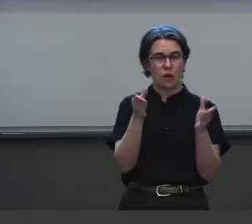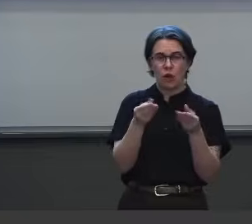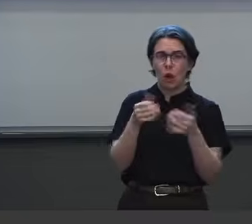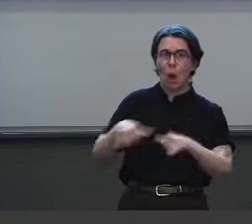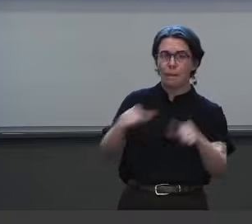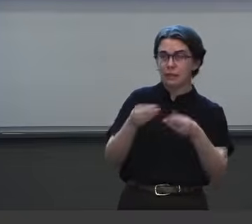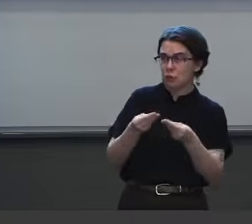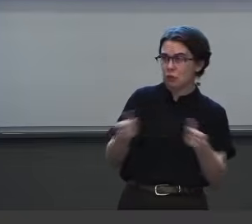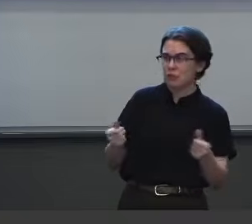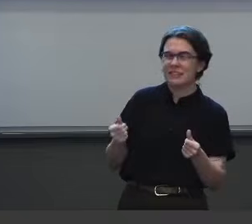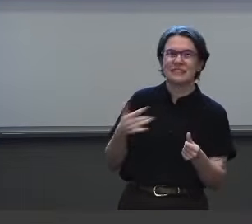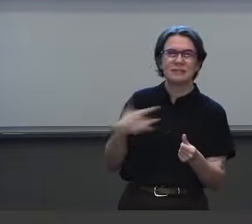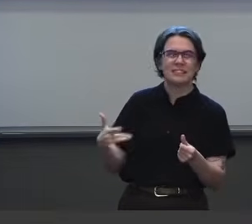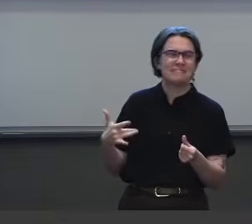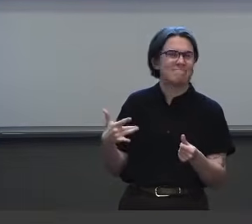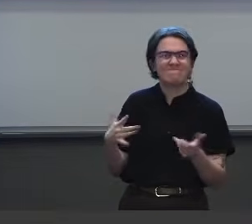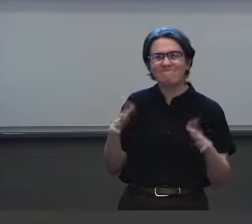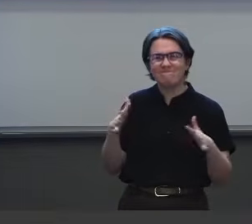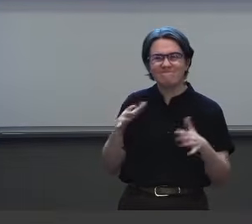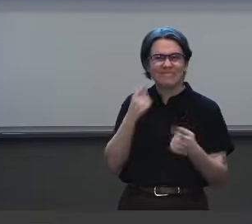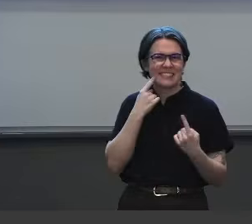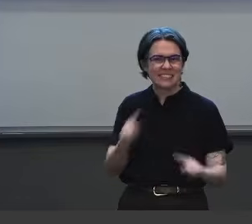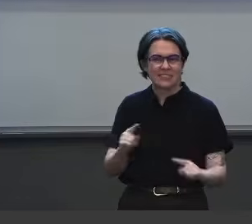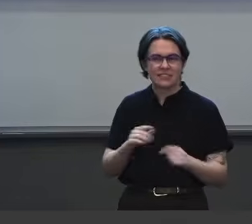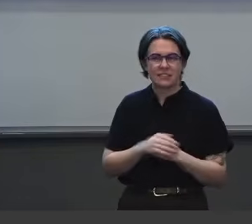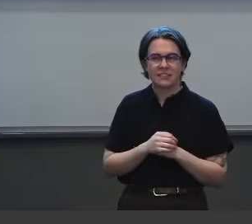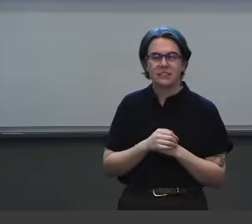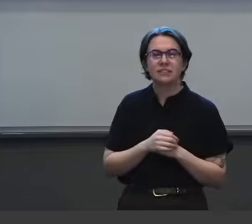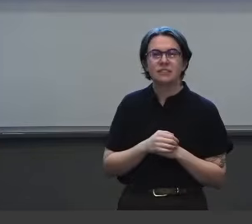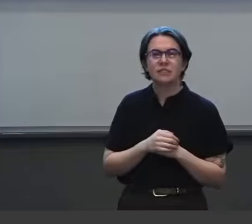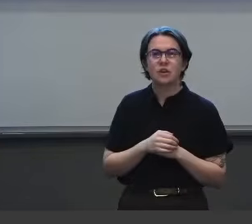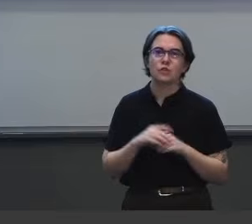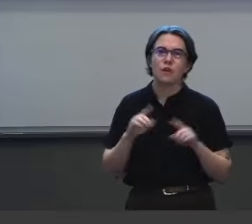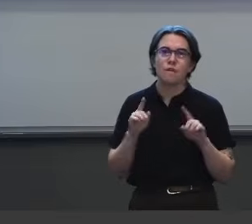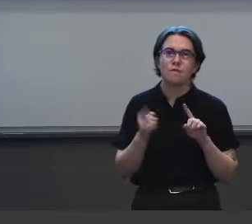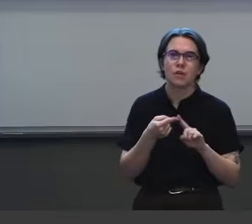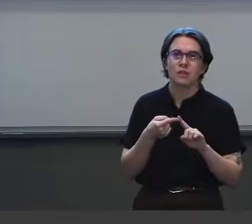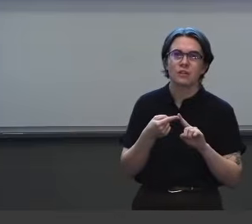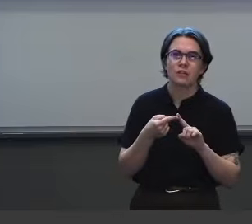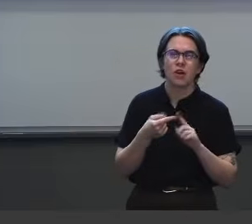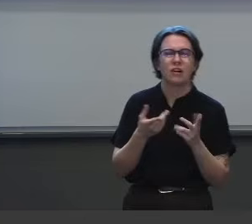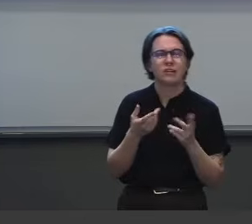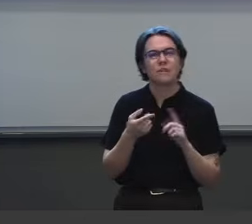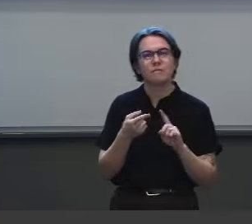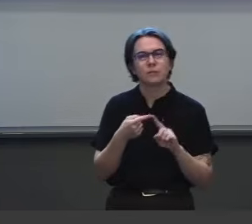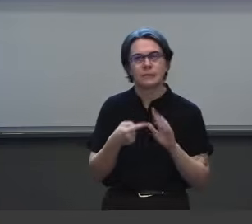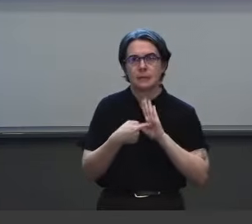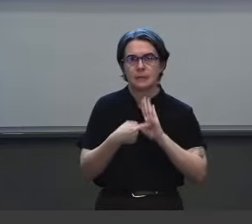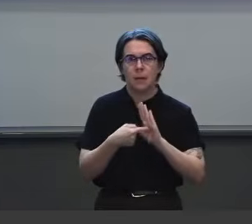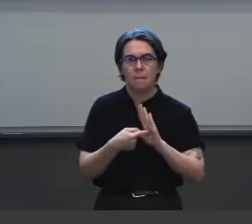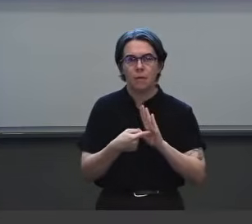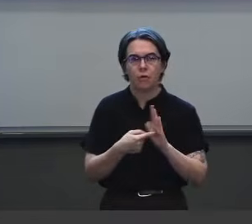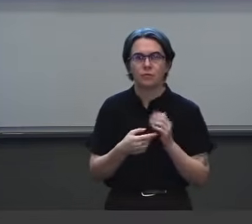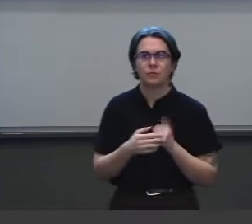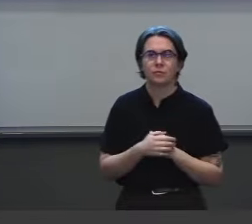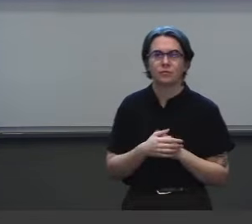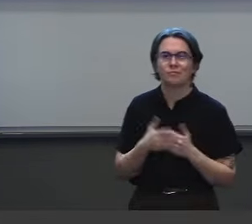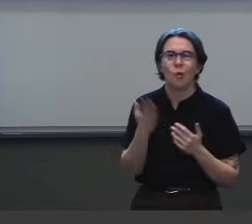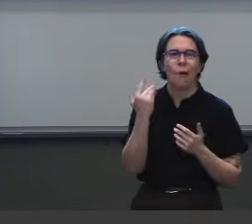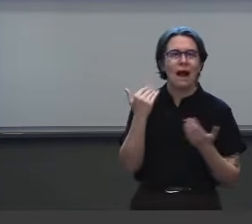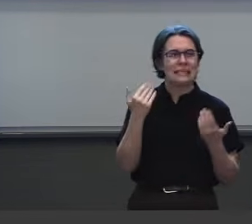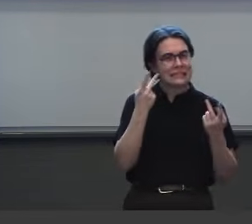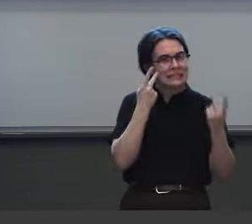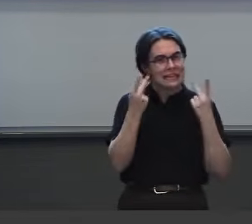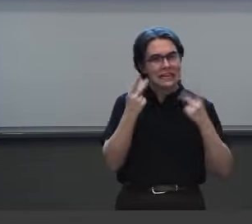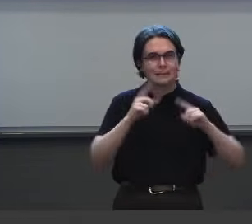talk. Okay, so the first problem, I'm just going to give you some examples of how there are patterns, but not necessarily one consistent pattern.